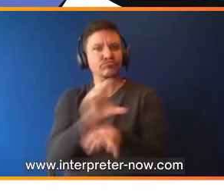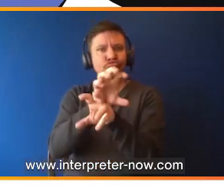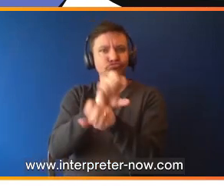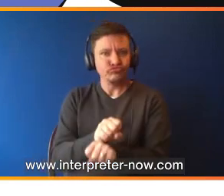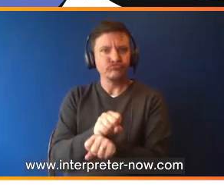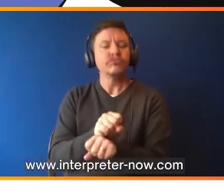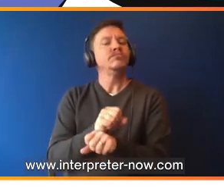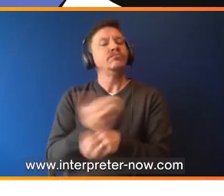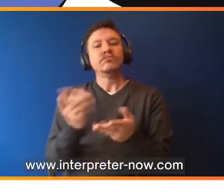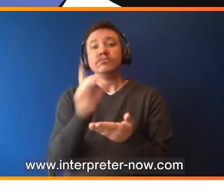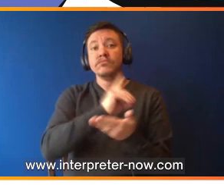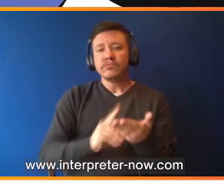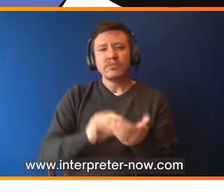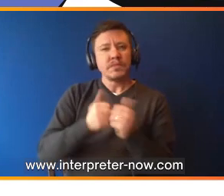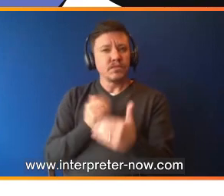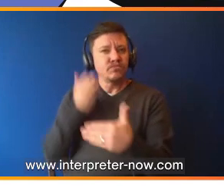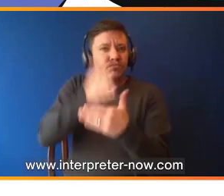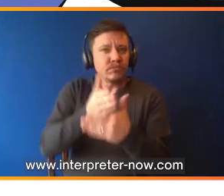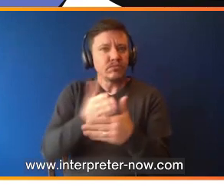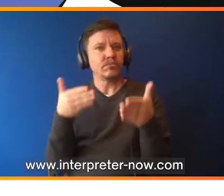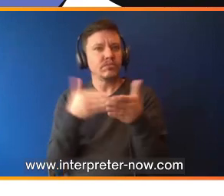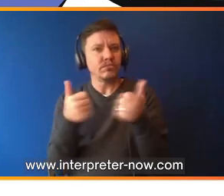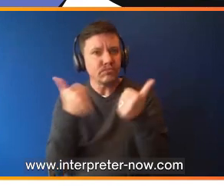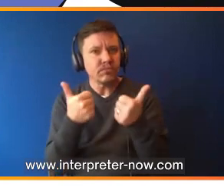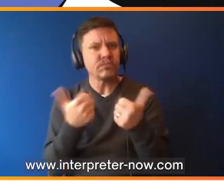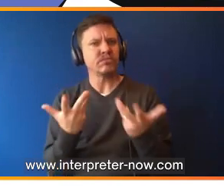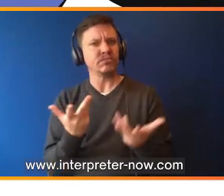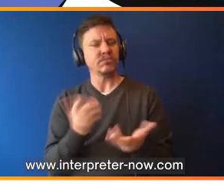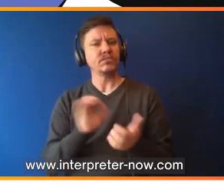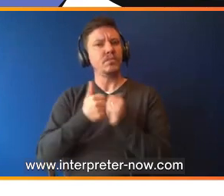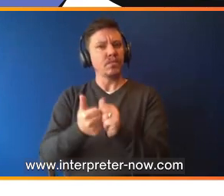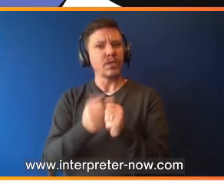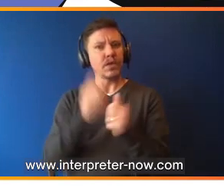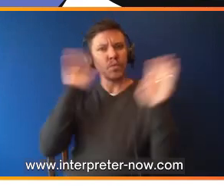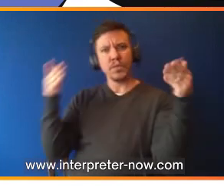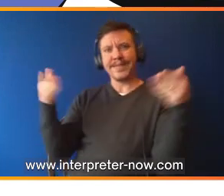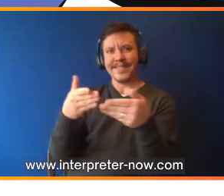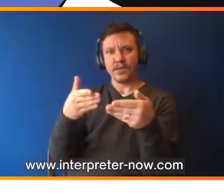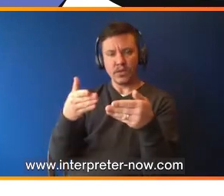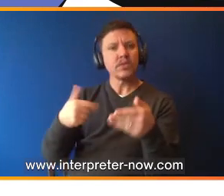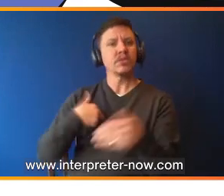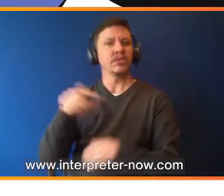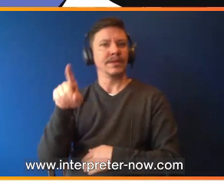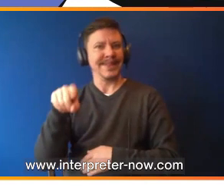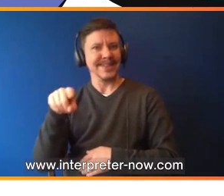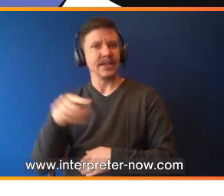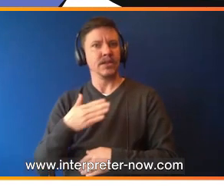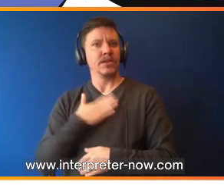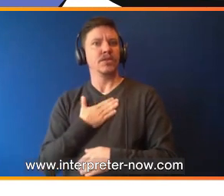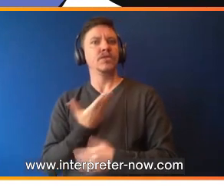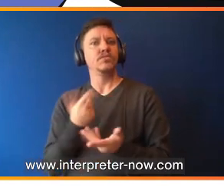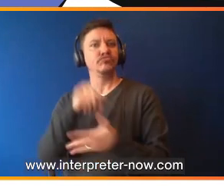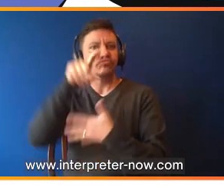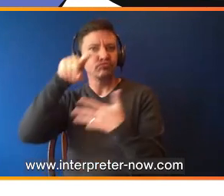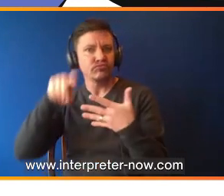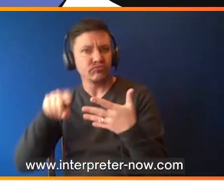centering the needs and the voices of marginalized communities, that we're accounting for intersectional identities, meaning that we're not thinking